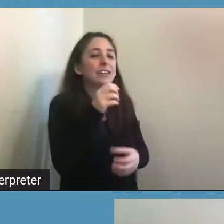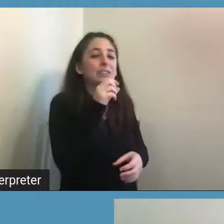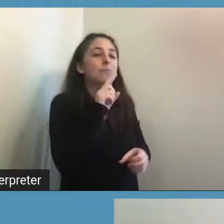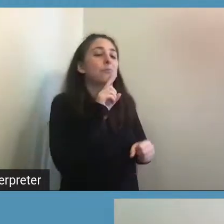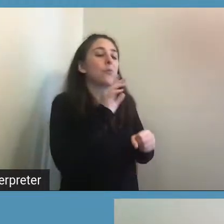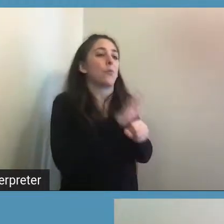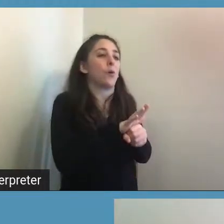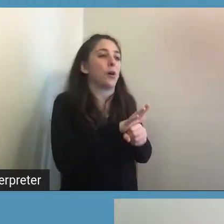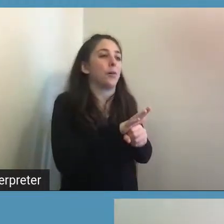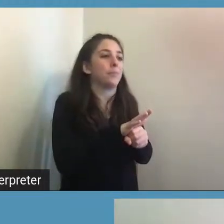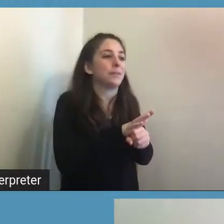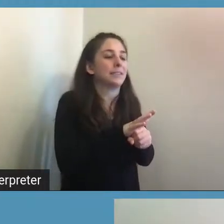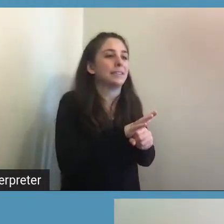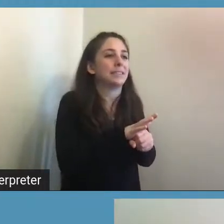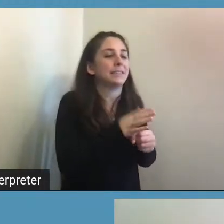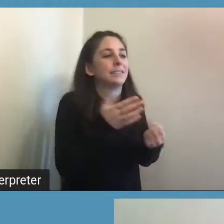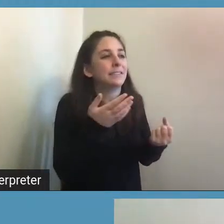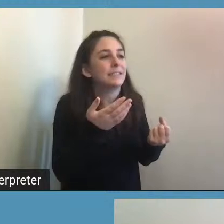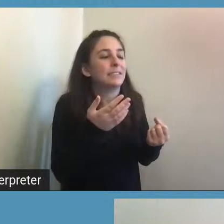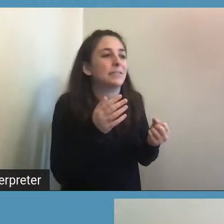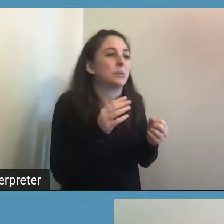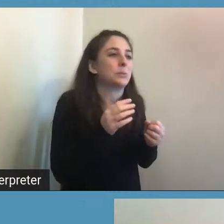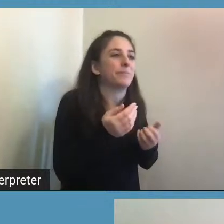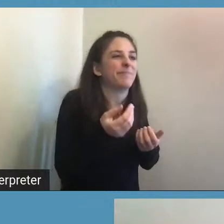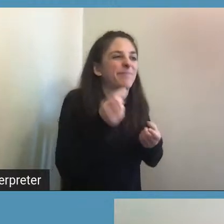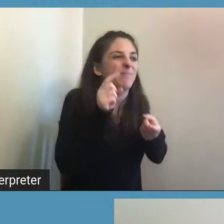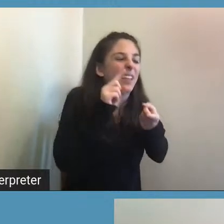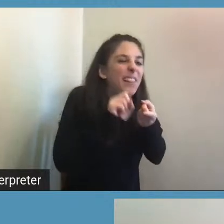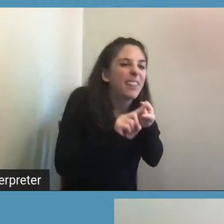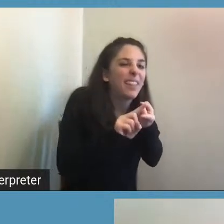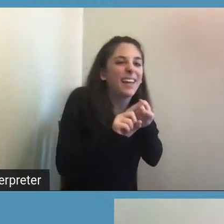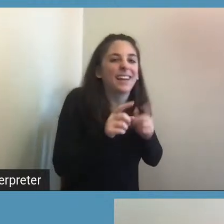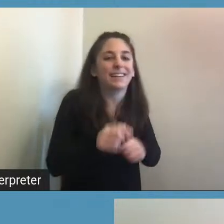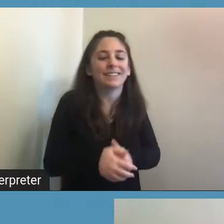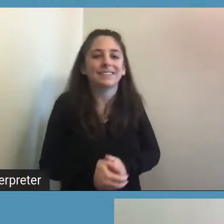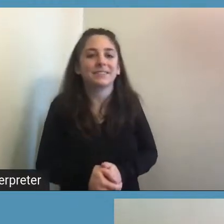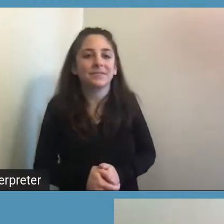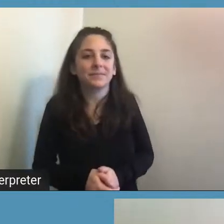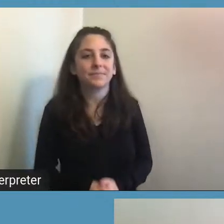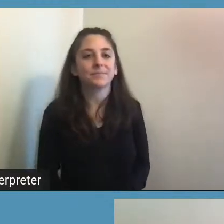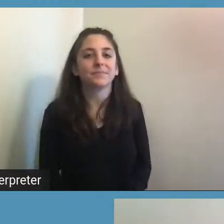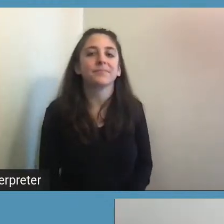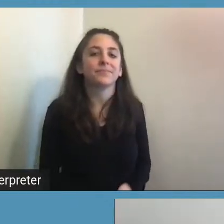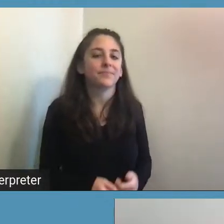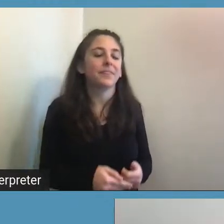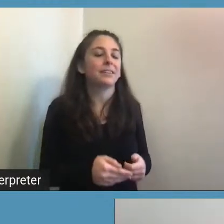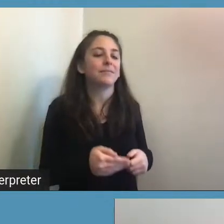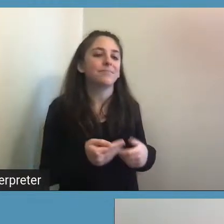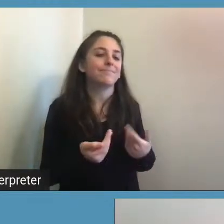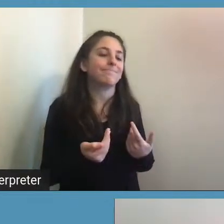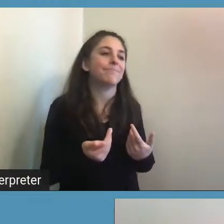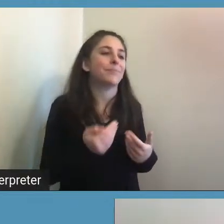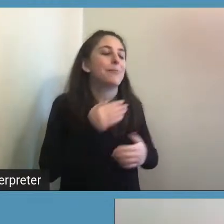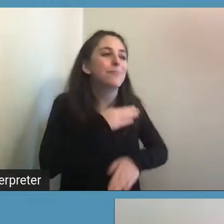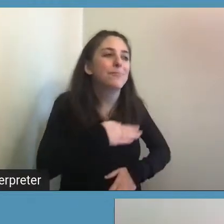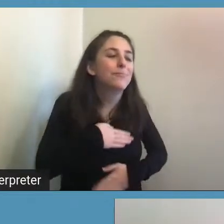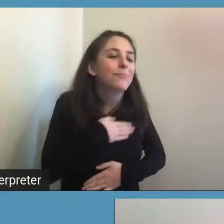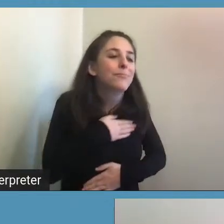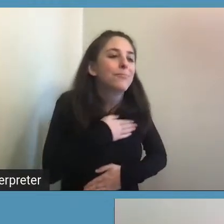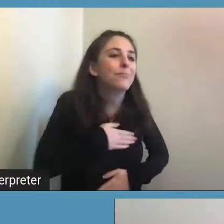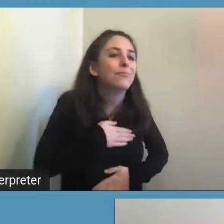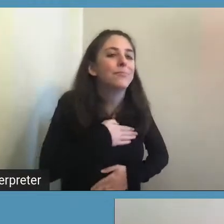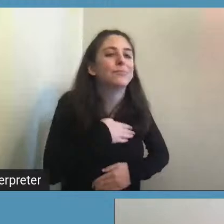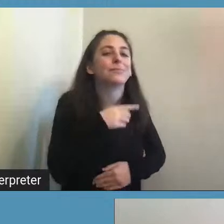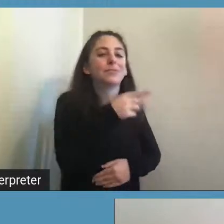it really is such a, I mean, it's such a simple, especially when you're trying something new. So I appreciate that you brought that